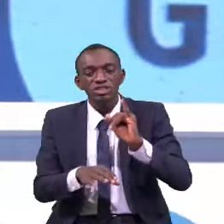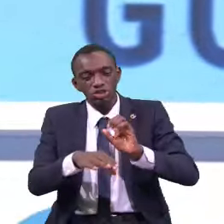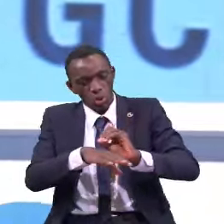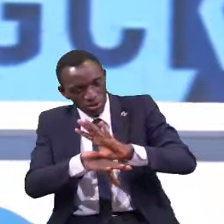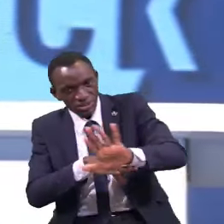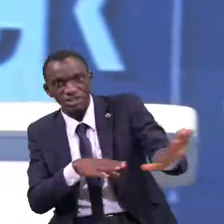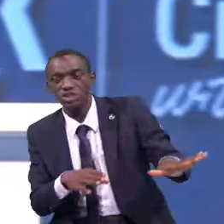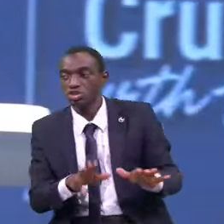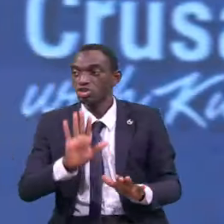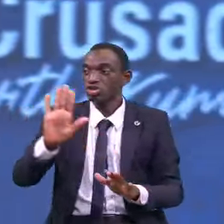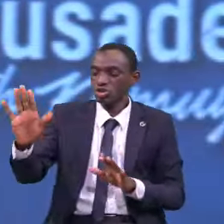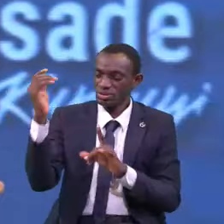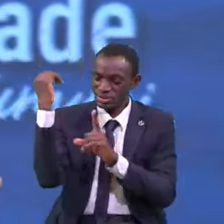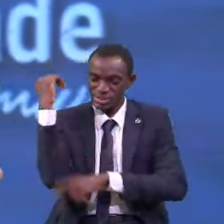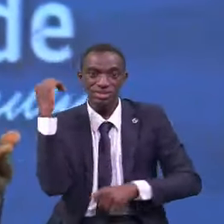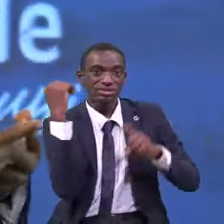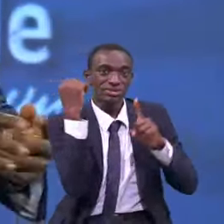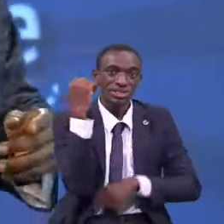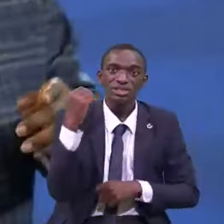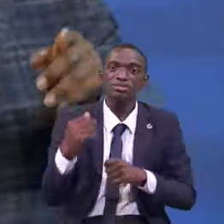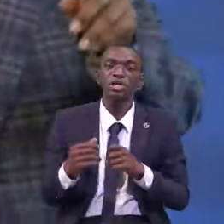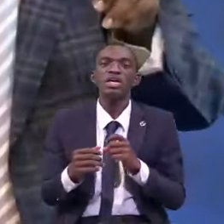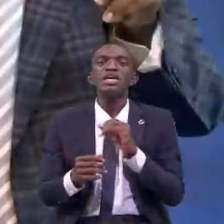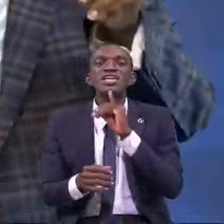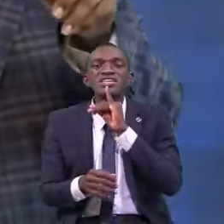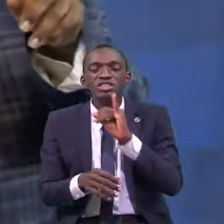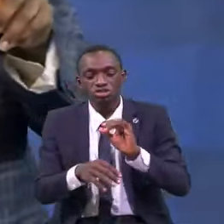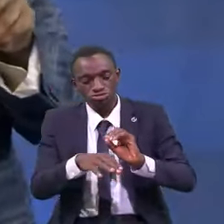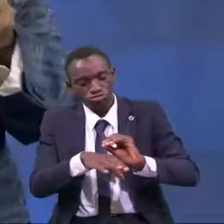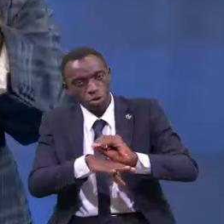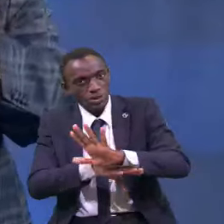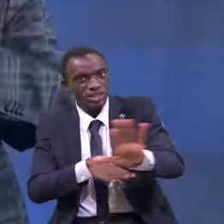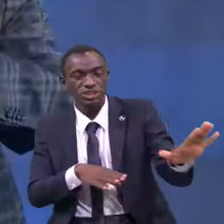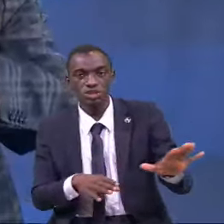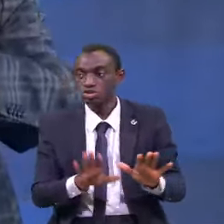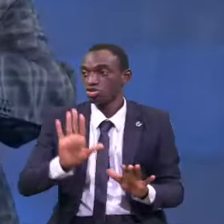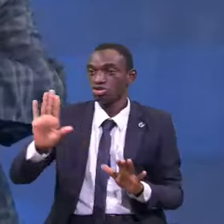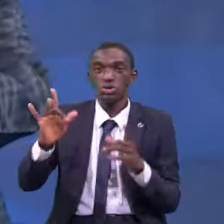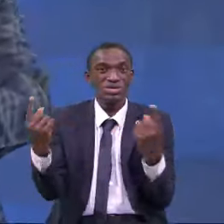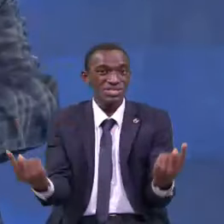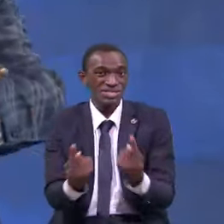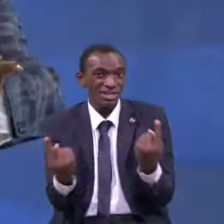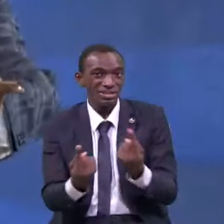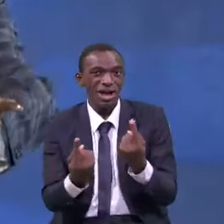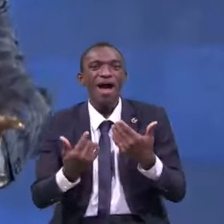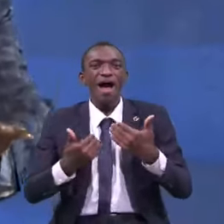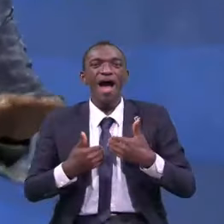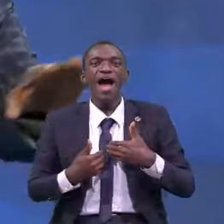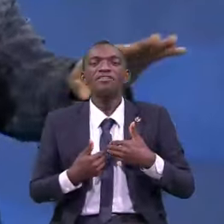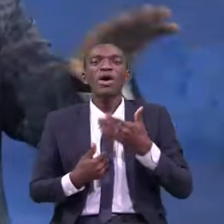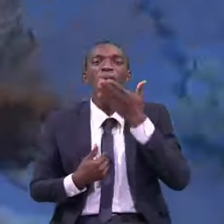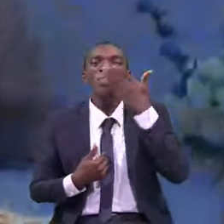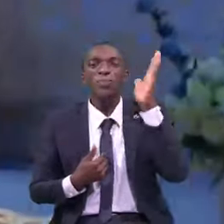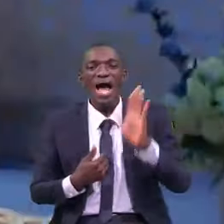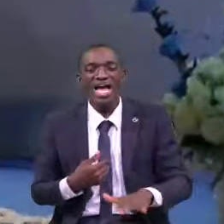Your stealing is contagious. Your sin has an evil